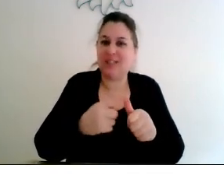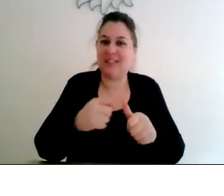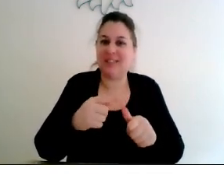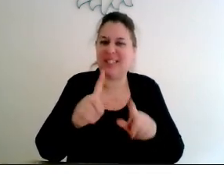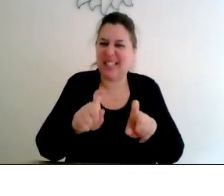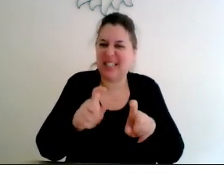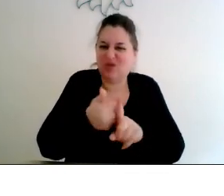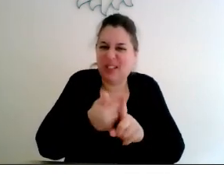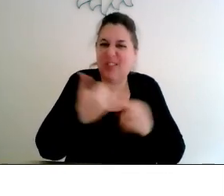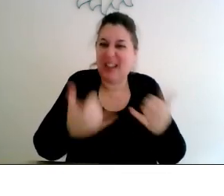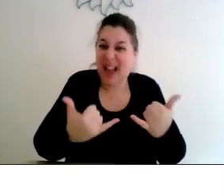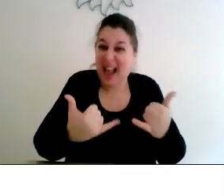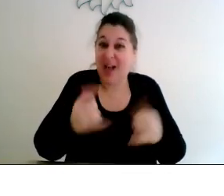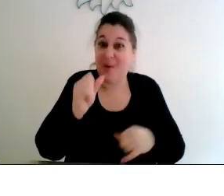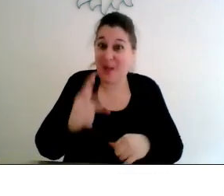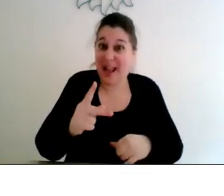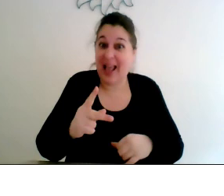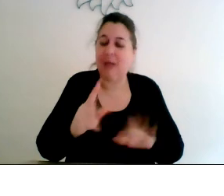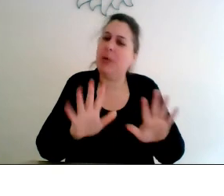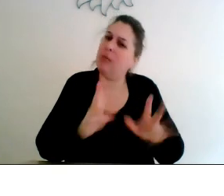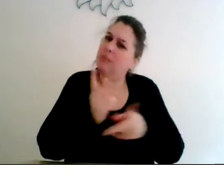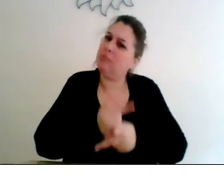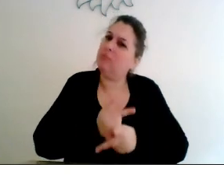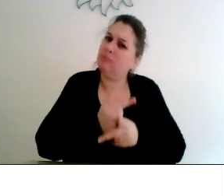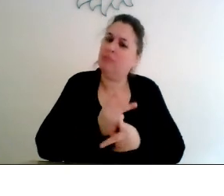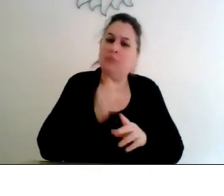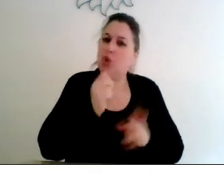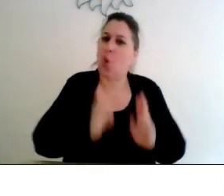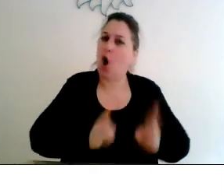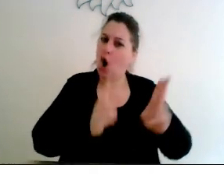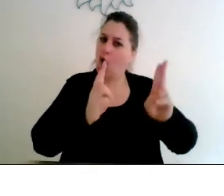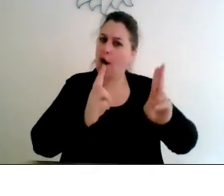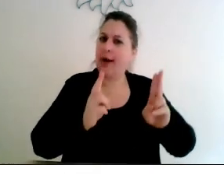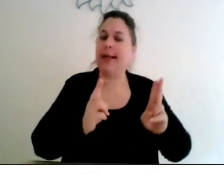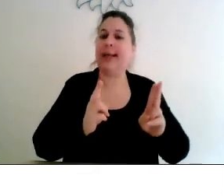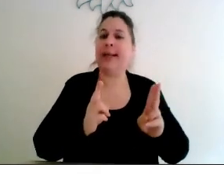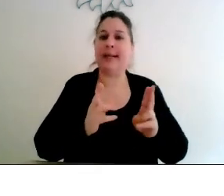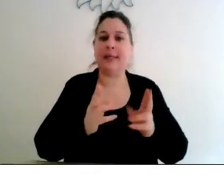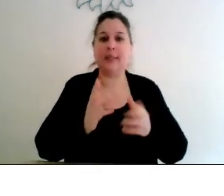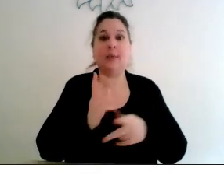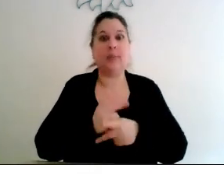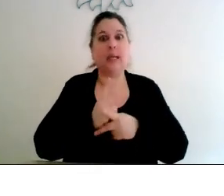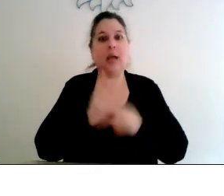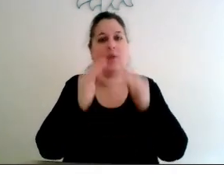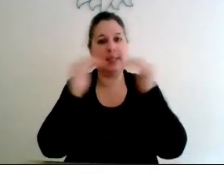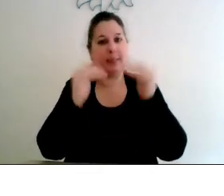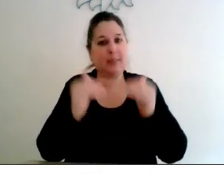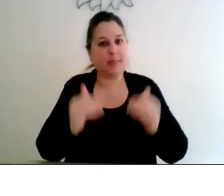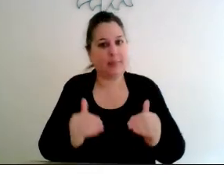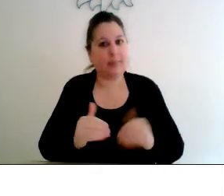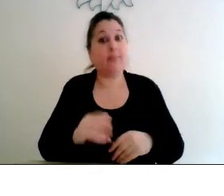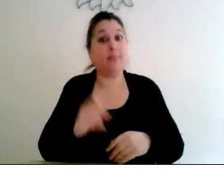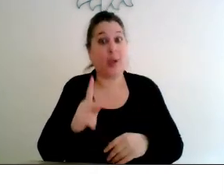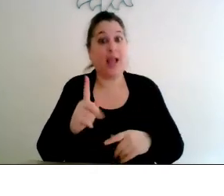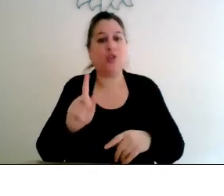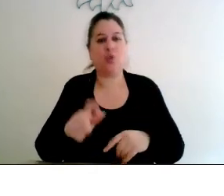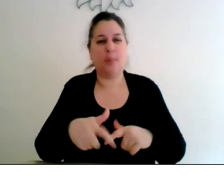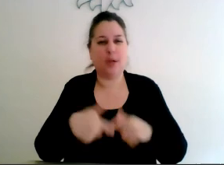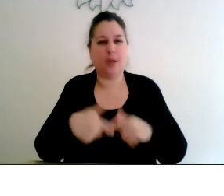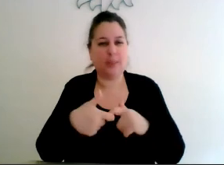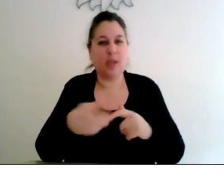Okay, take your time. One step at a time. All right, go ahead, press pause. Come back when you're done to check your work.